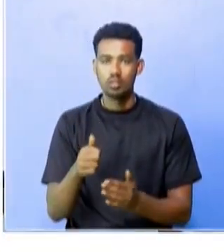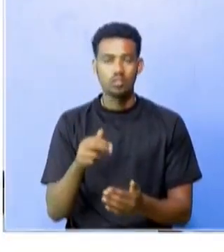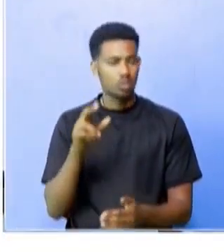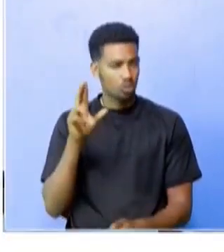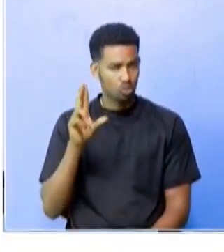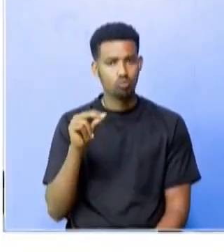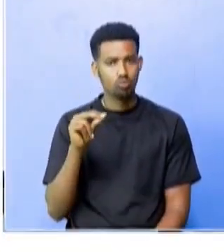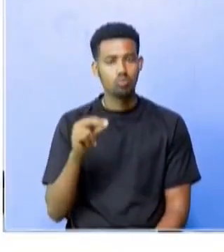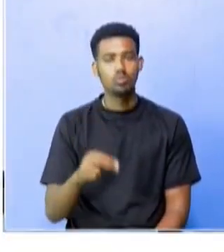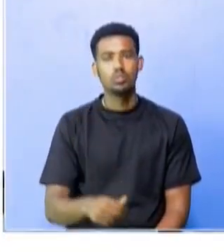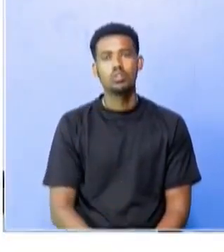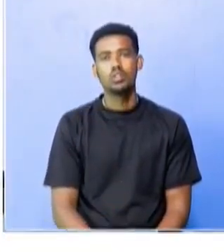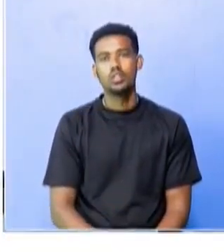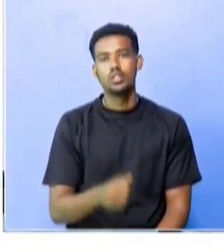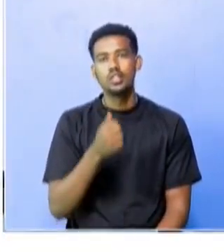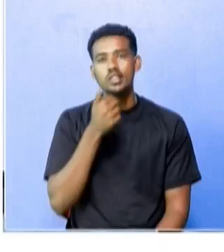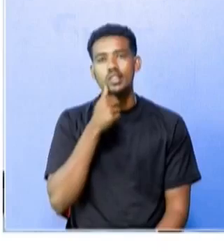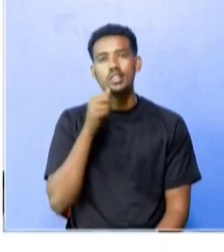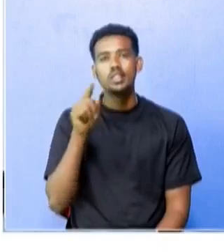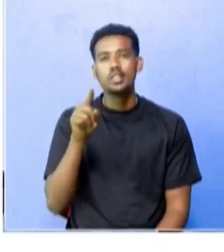What we are going to say? She's not.